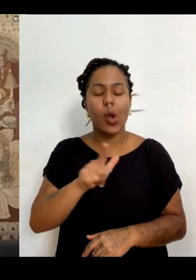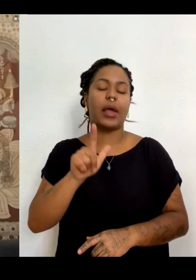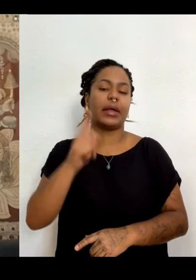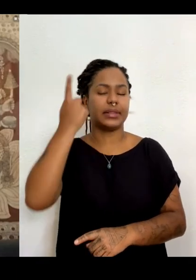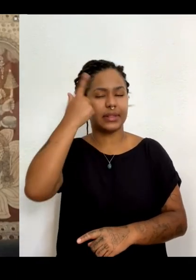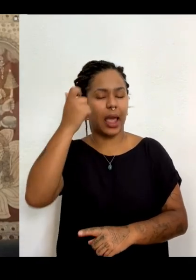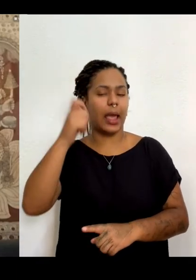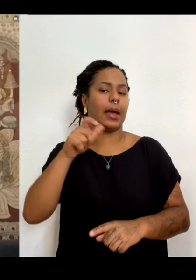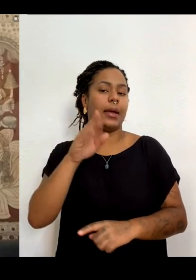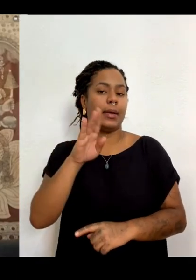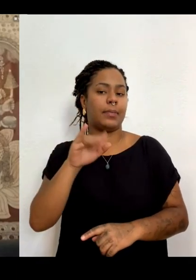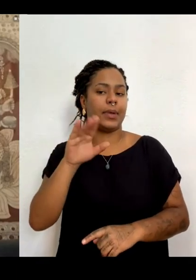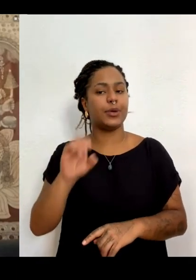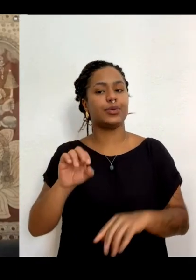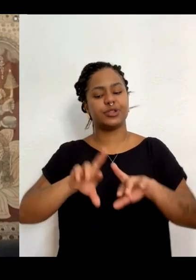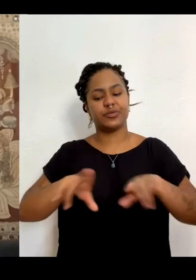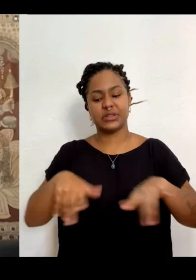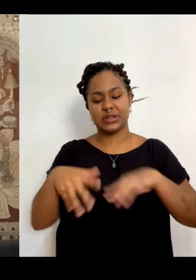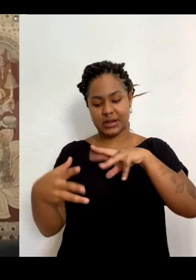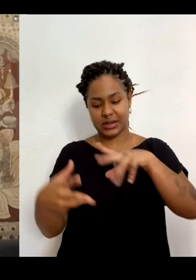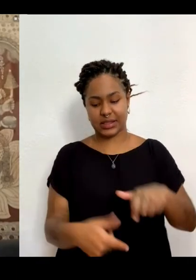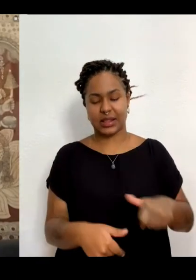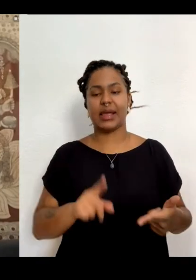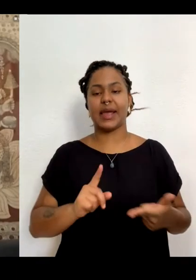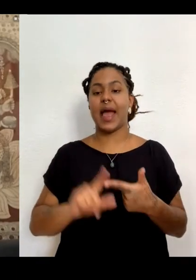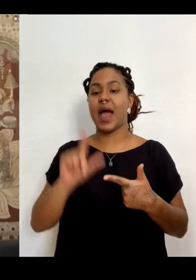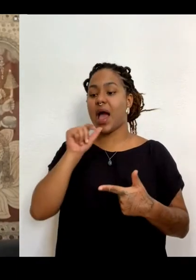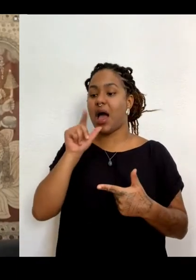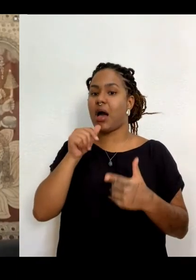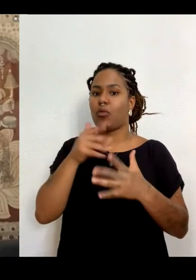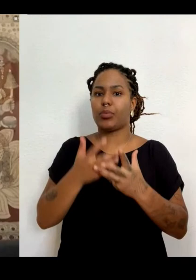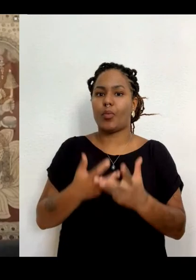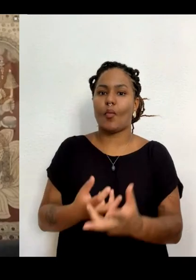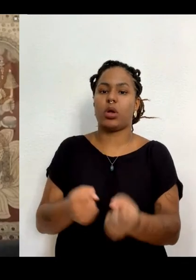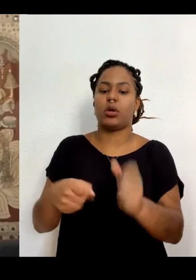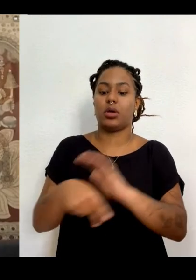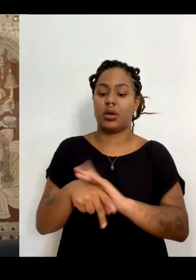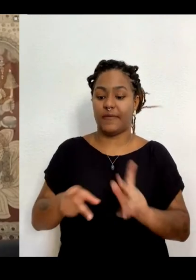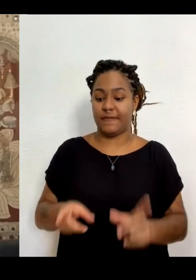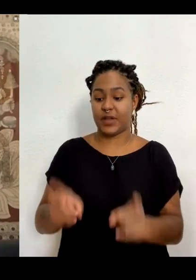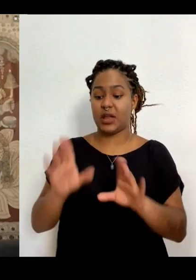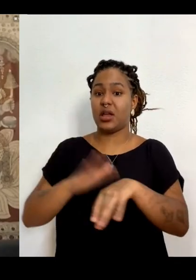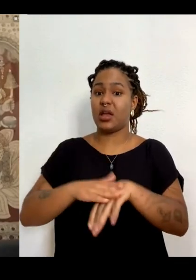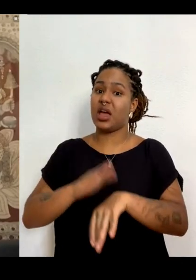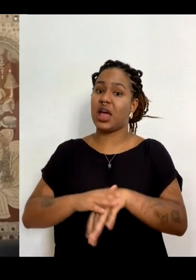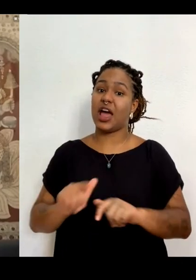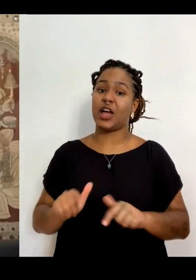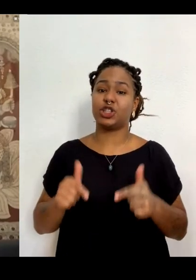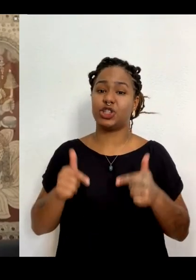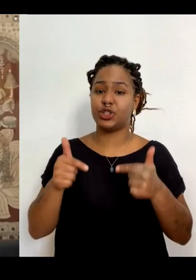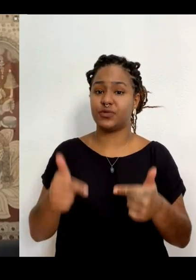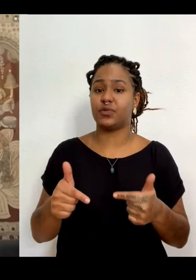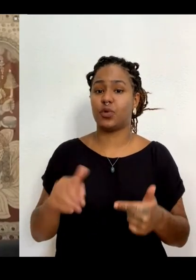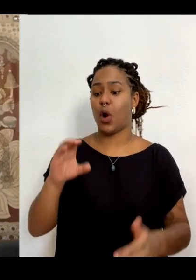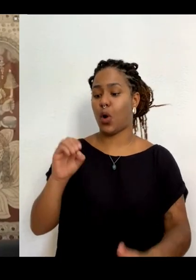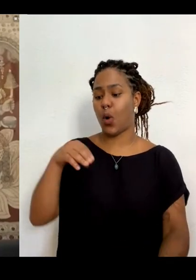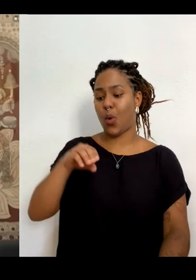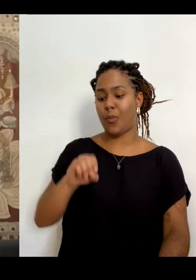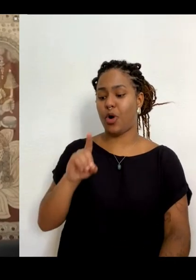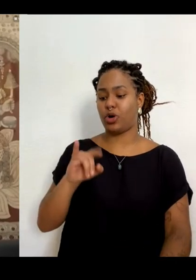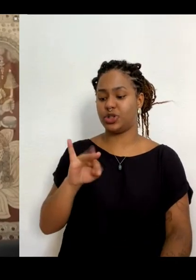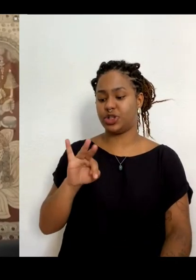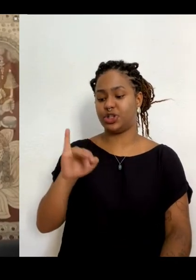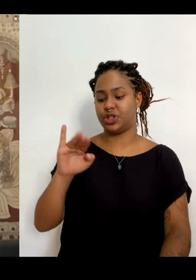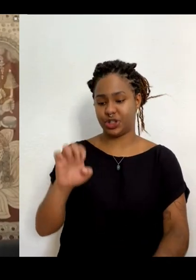can be reduced to a commodity and an asset you know commodity is traded an asset is fictionalized yeah